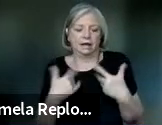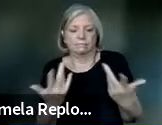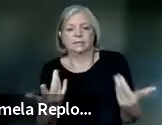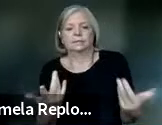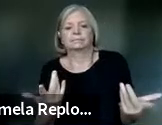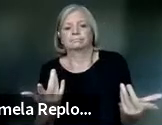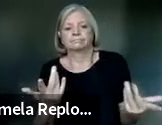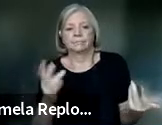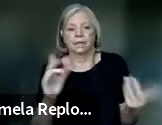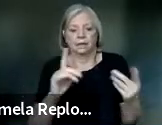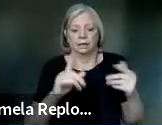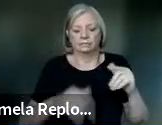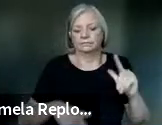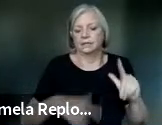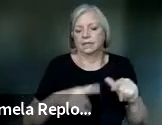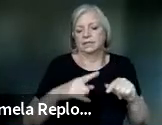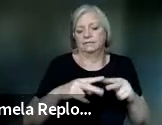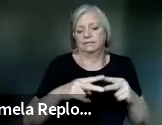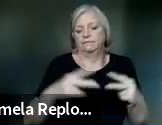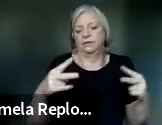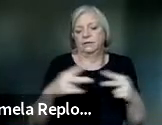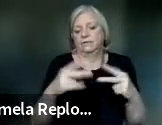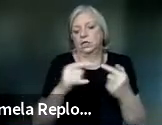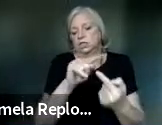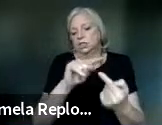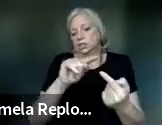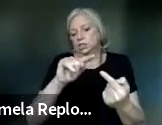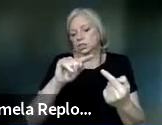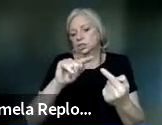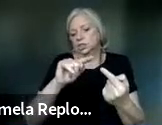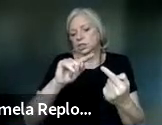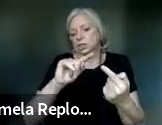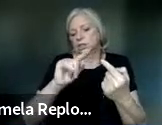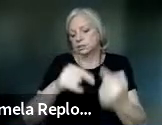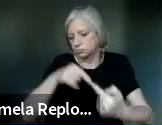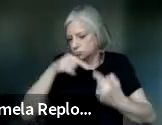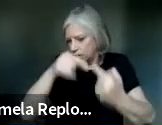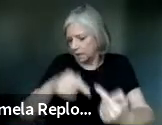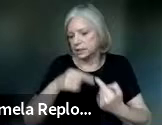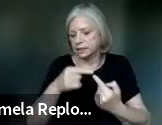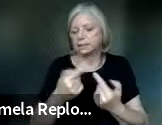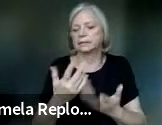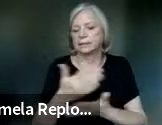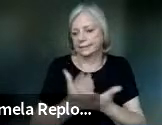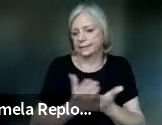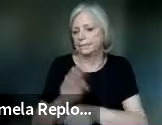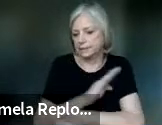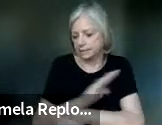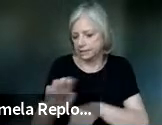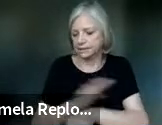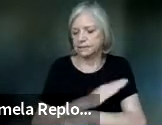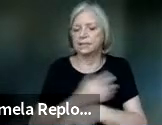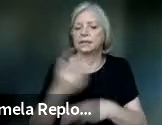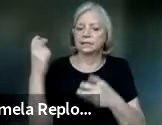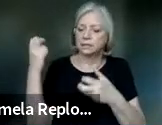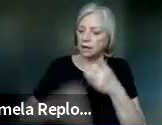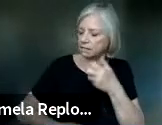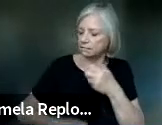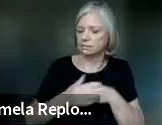through COVID. It's been a very difficult year. I know it's been very difficult for certain businesses to just